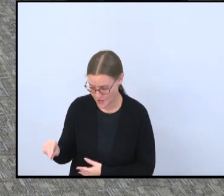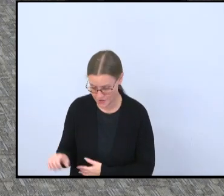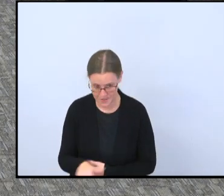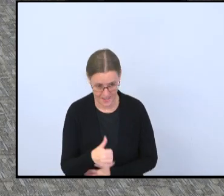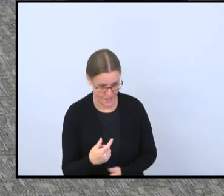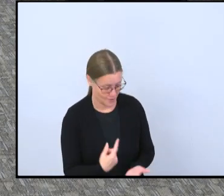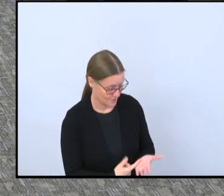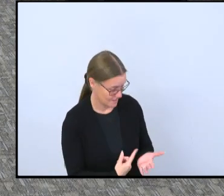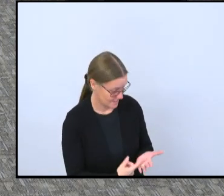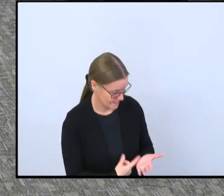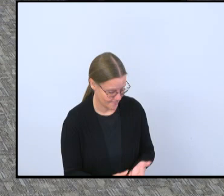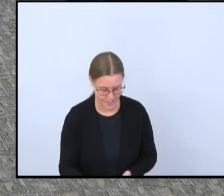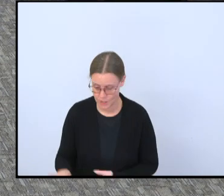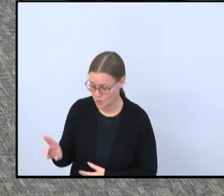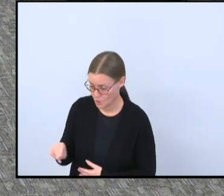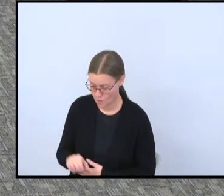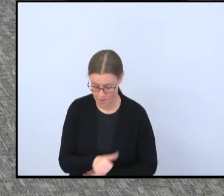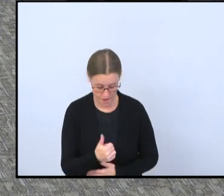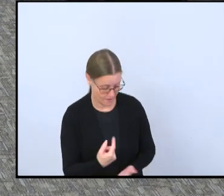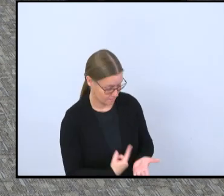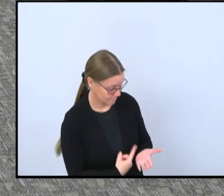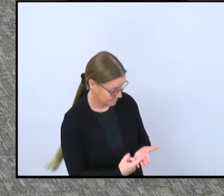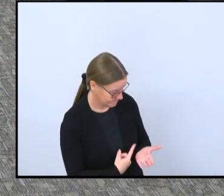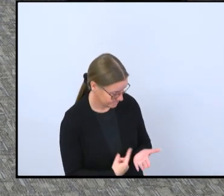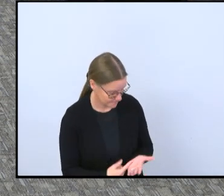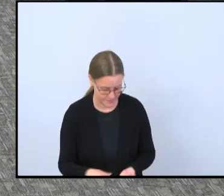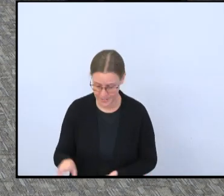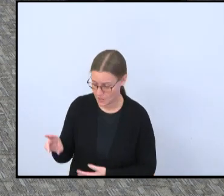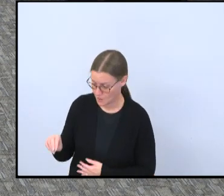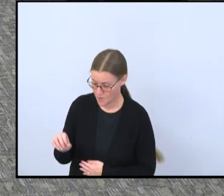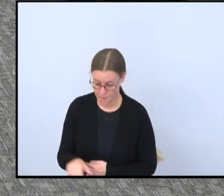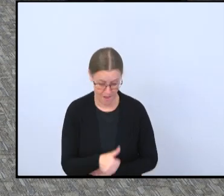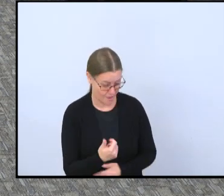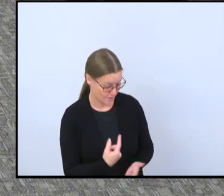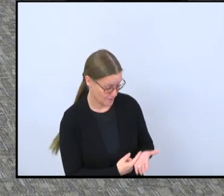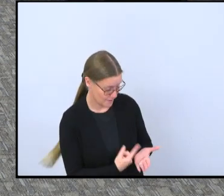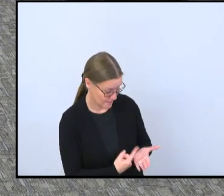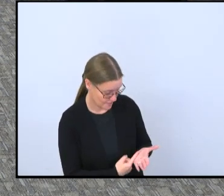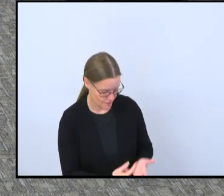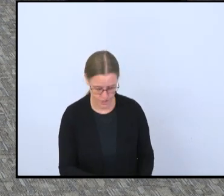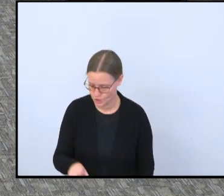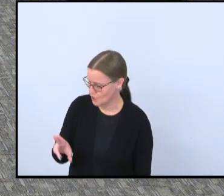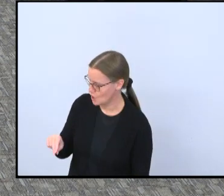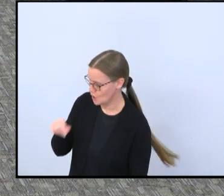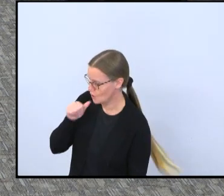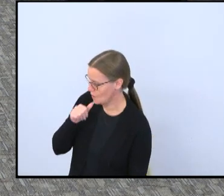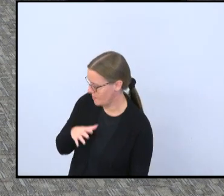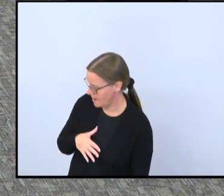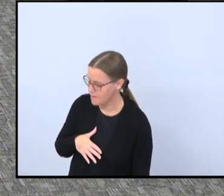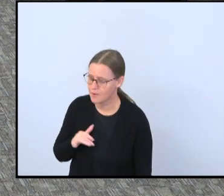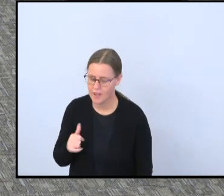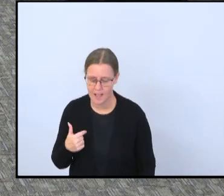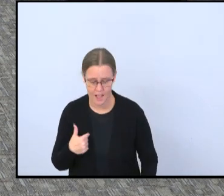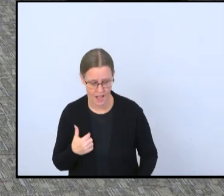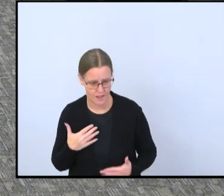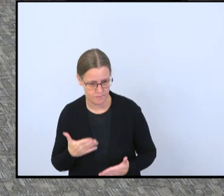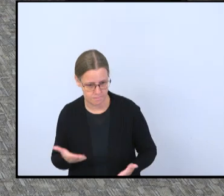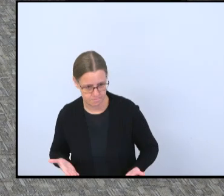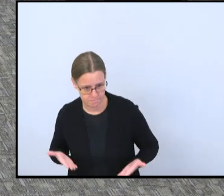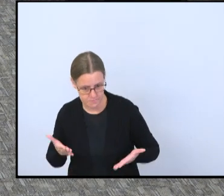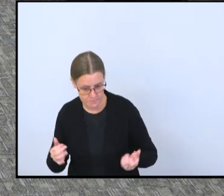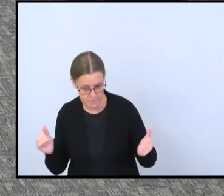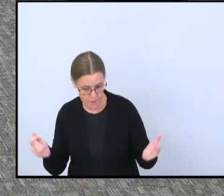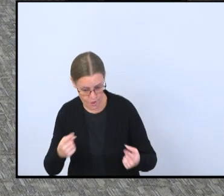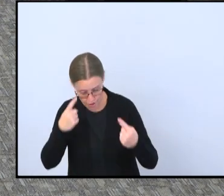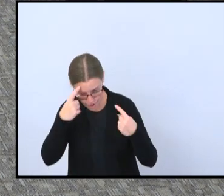Mr. Vidania? No. Any discussion, Mr. Guillory? No. Any discussion, Mr. Patton? No, ma'am. Okay, hearing none, I will entertain a motion. All in favor,